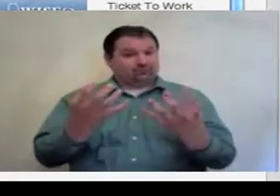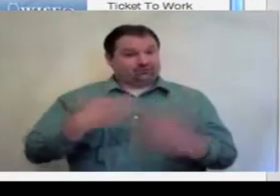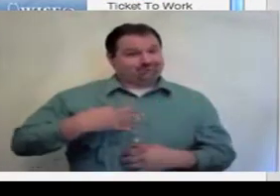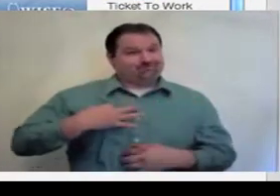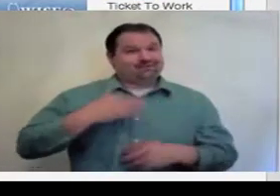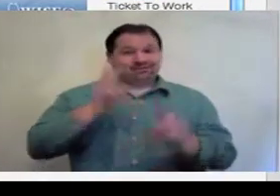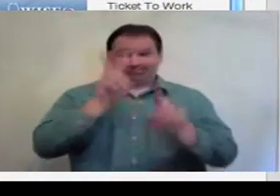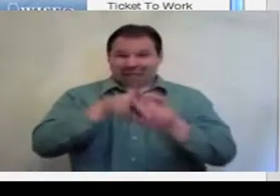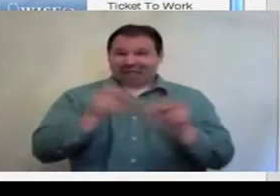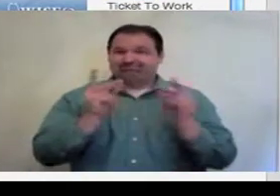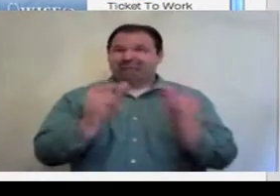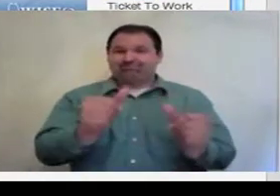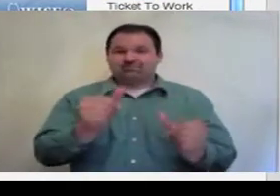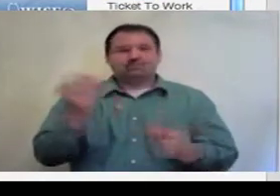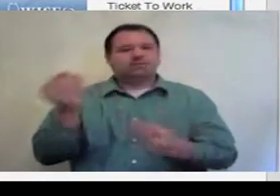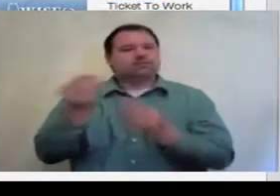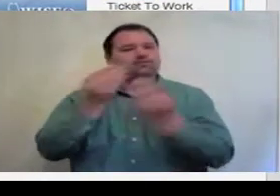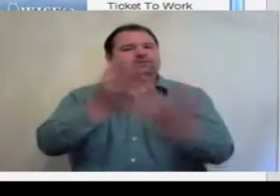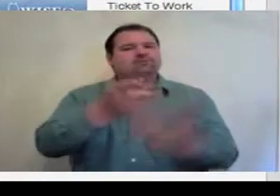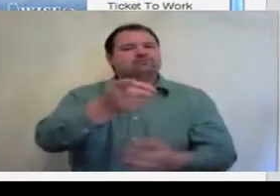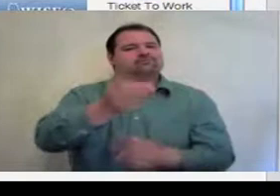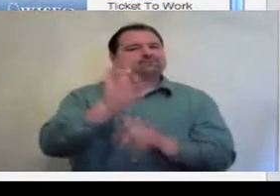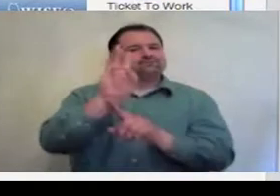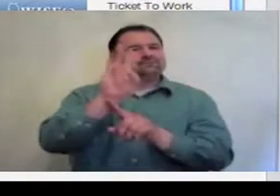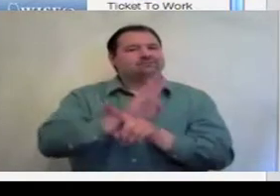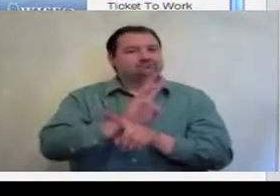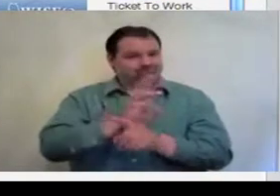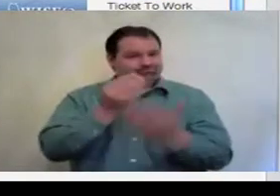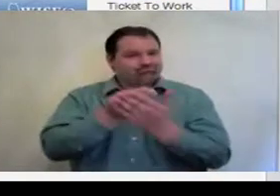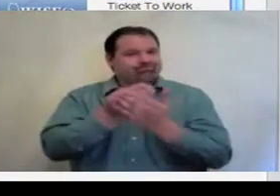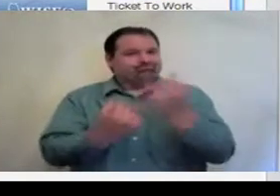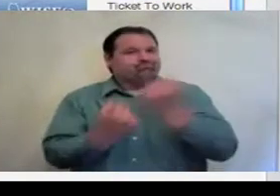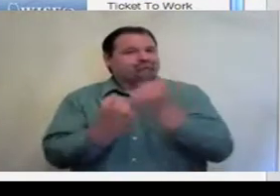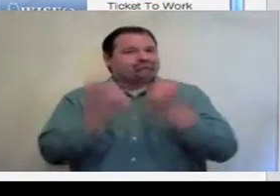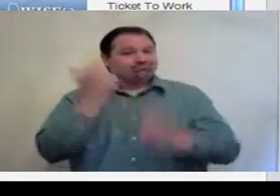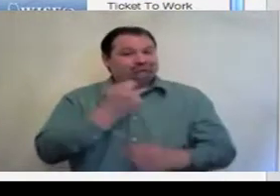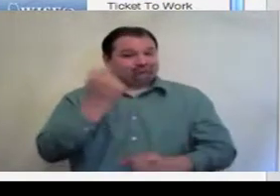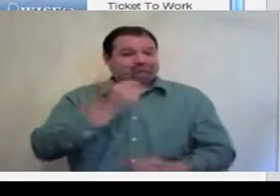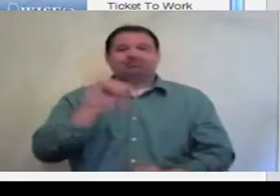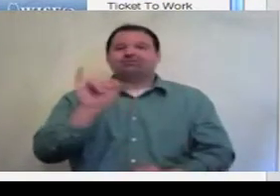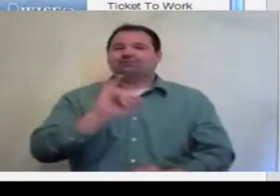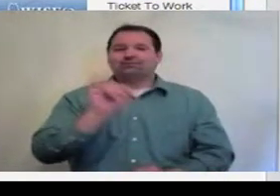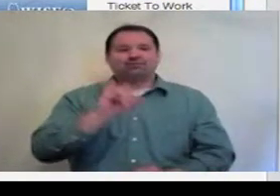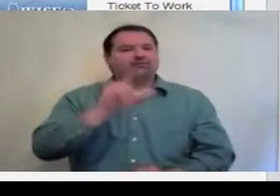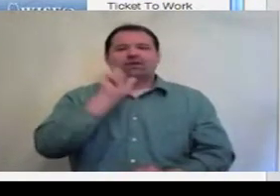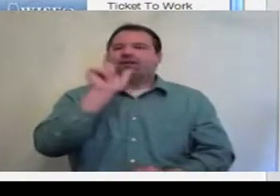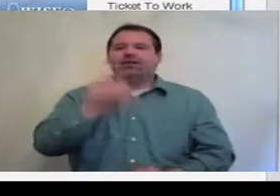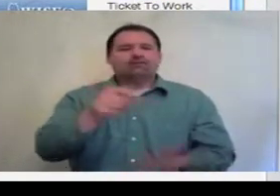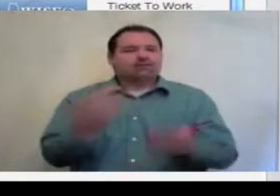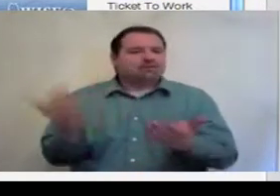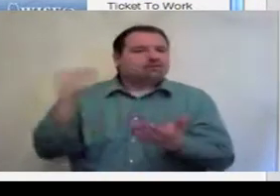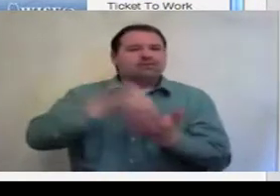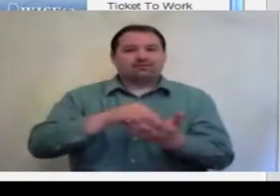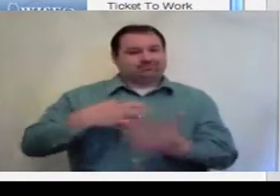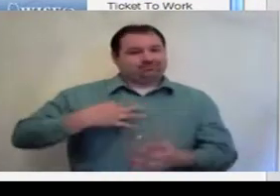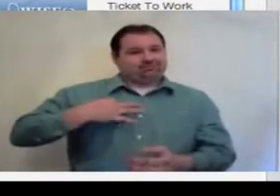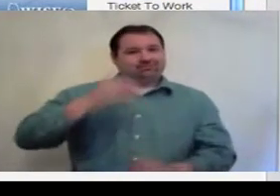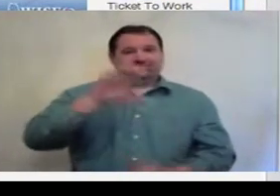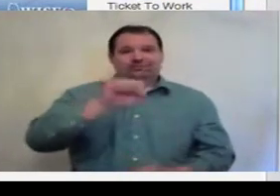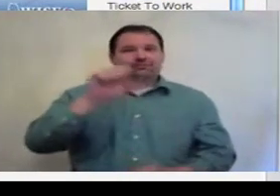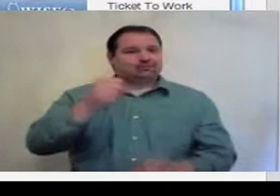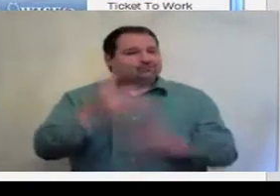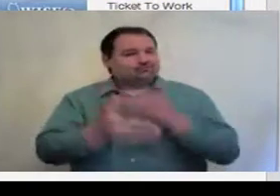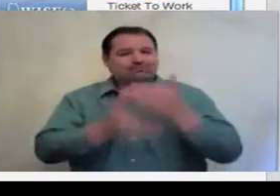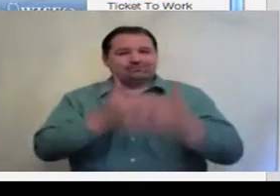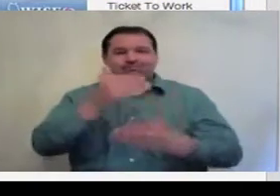for this. And they will give you 6 months of provisional payments instead of having you reapply for Social Security. A lot of people worry that